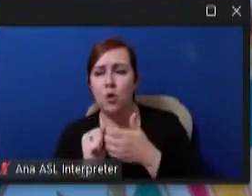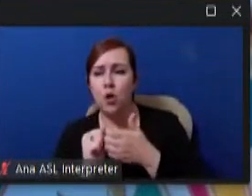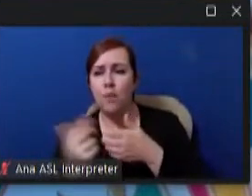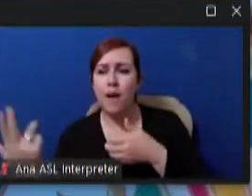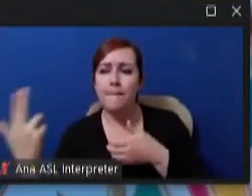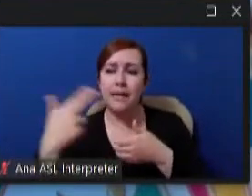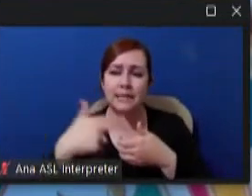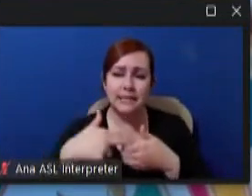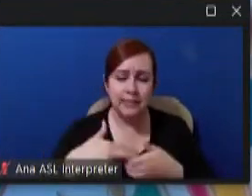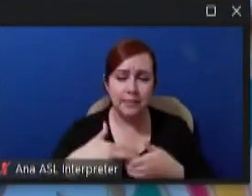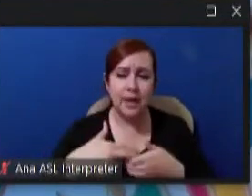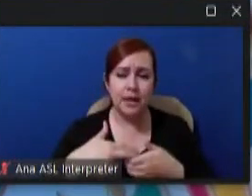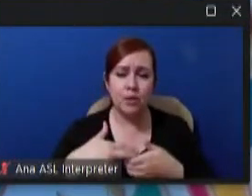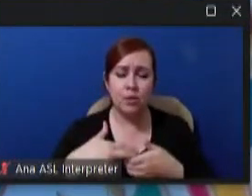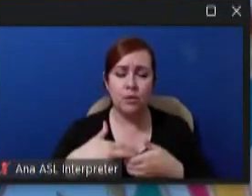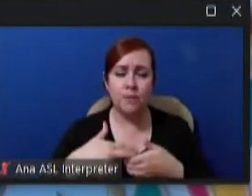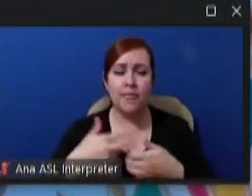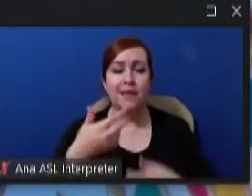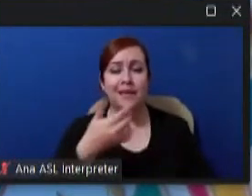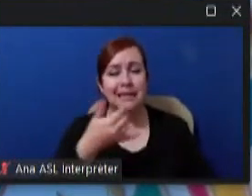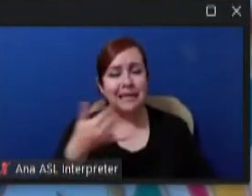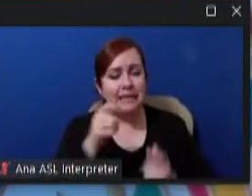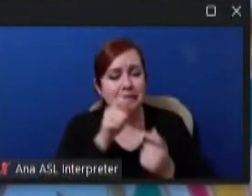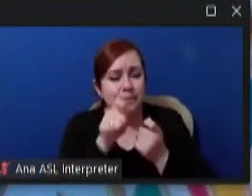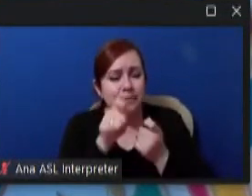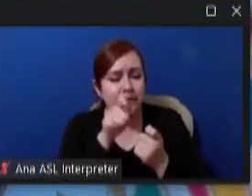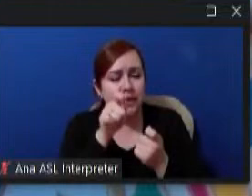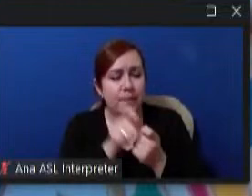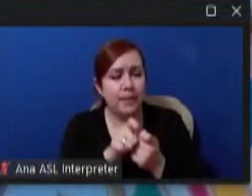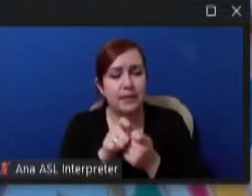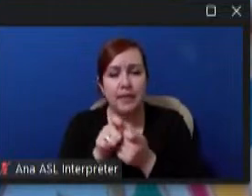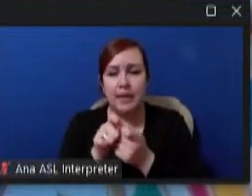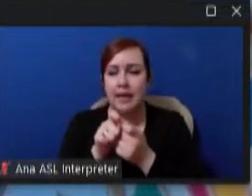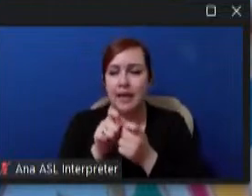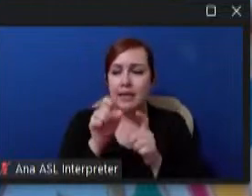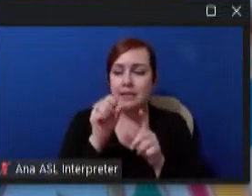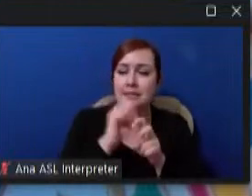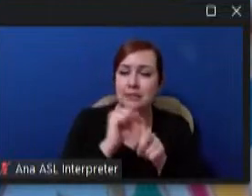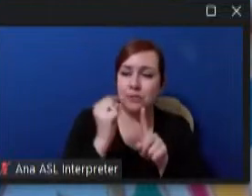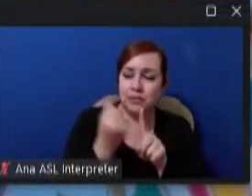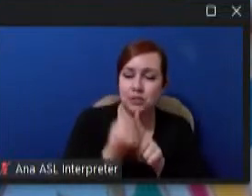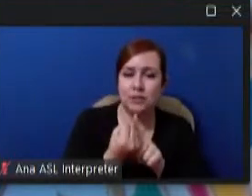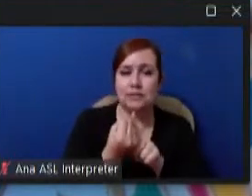organizations? To what extent have civil society been involved in their design,